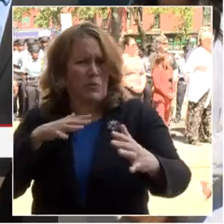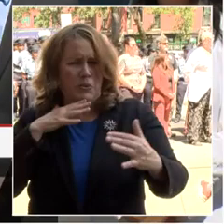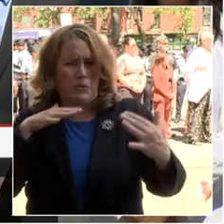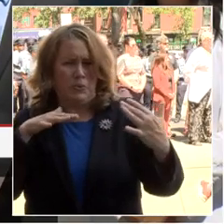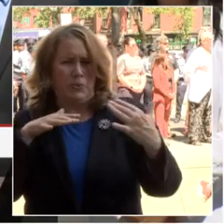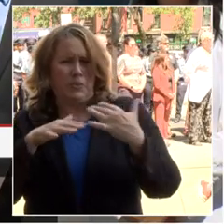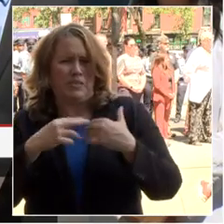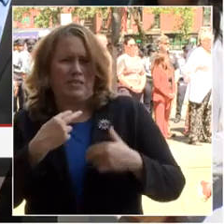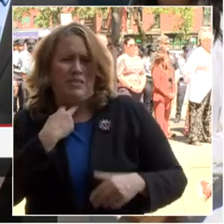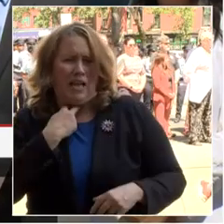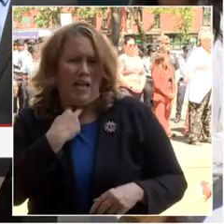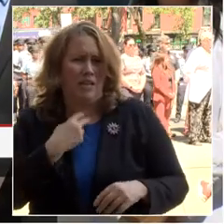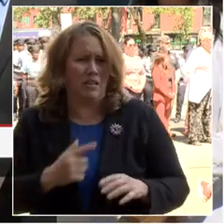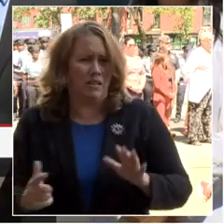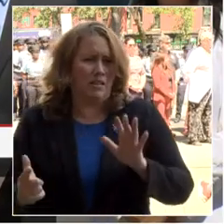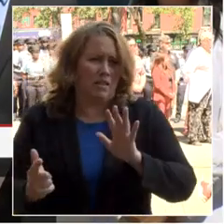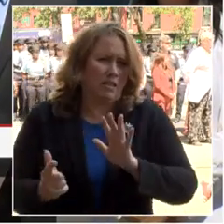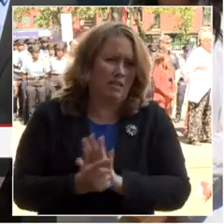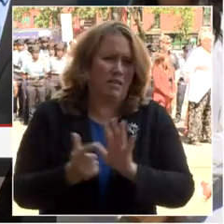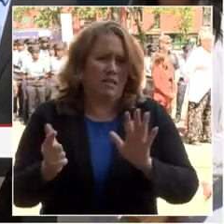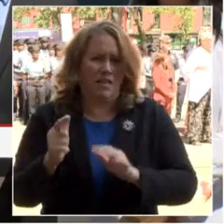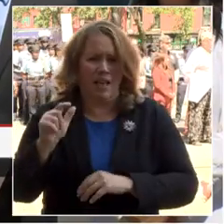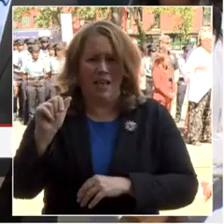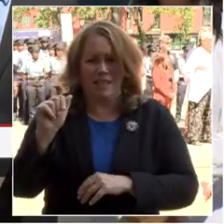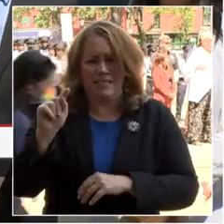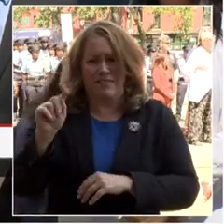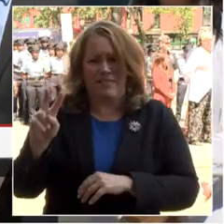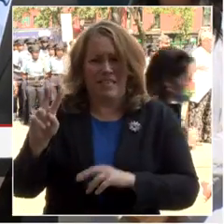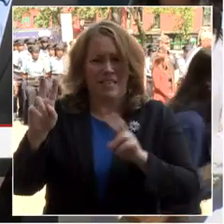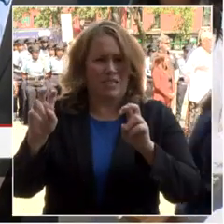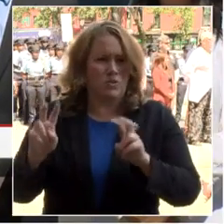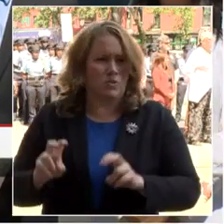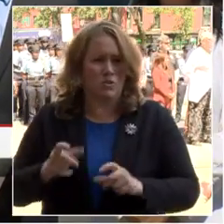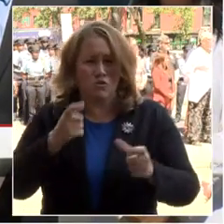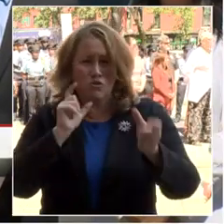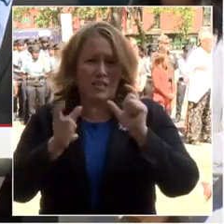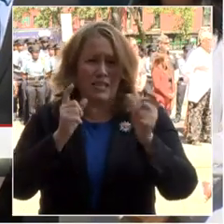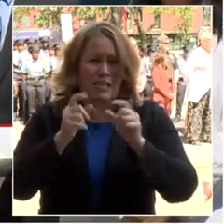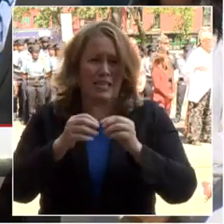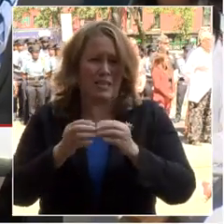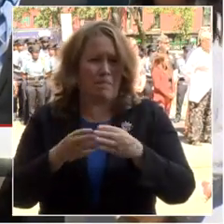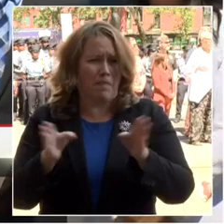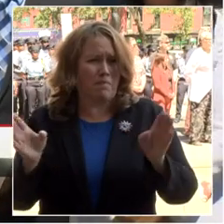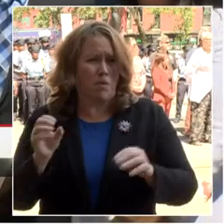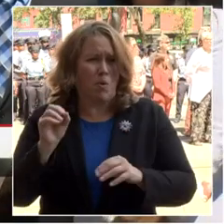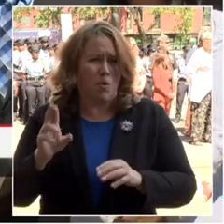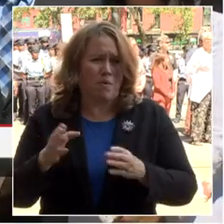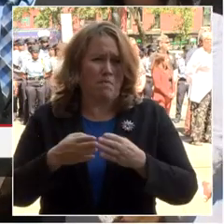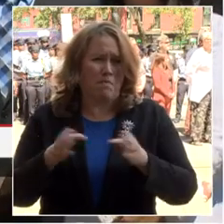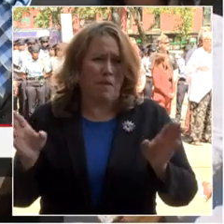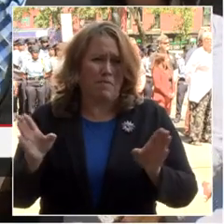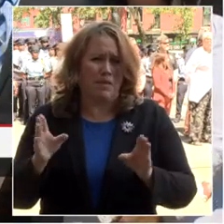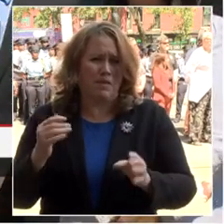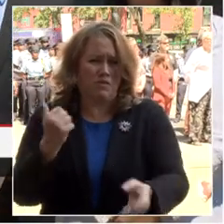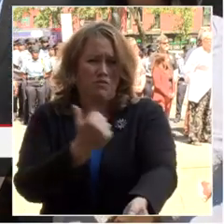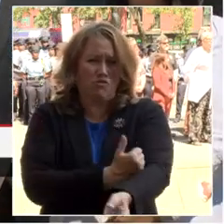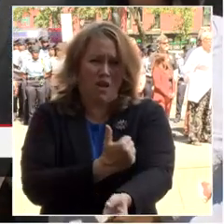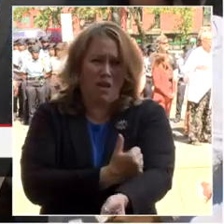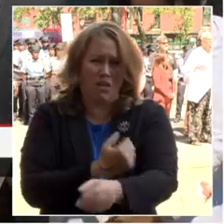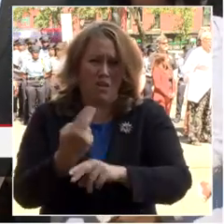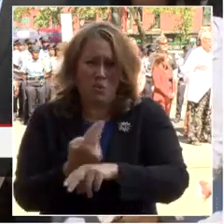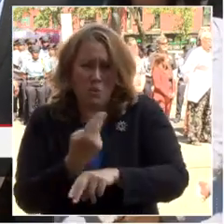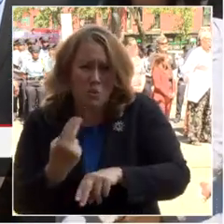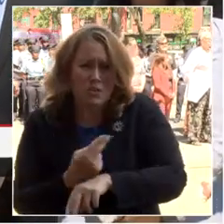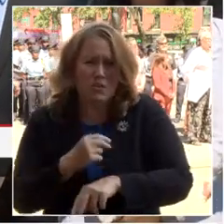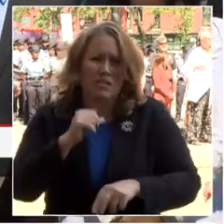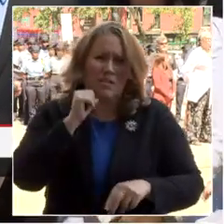operations, individuals drinking in public or public drug use, and of course, unruly gatherings, just to